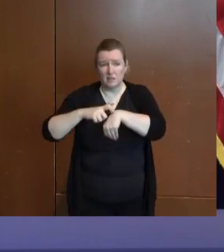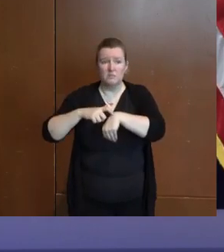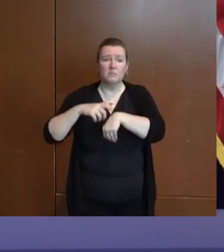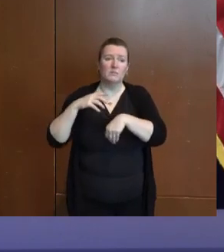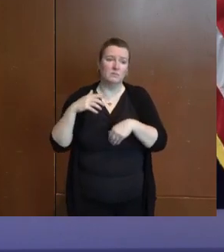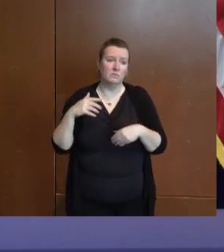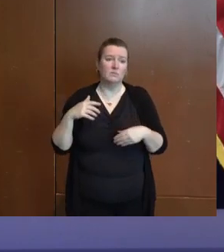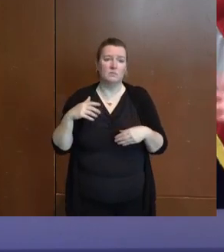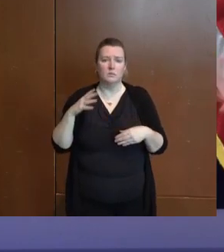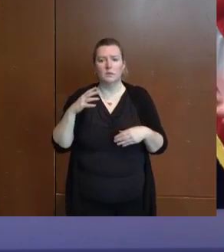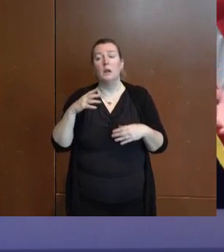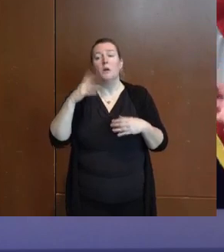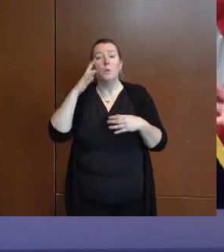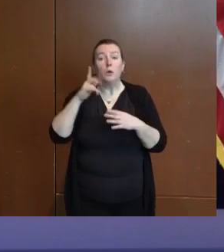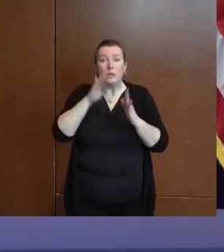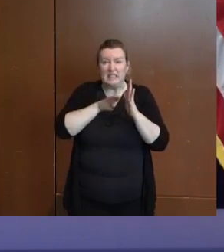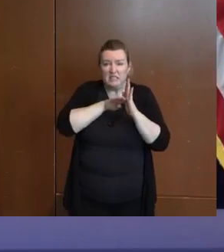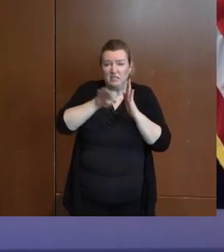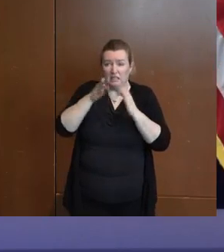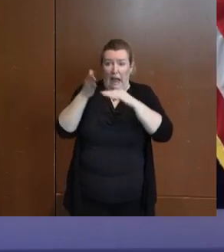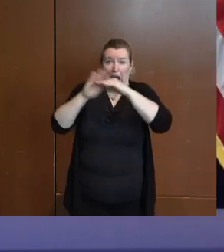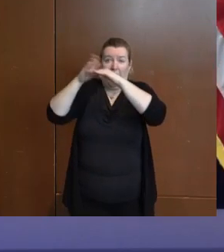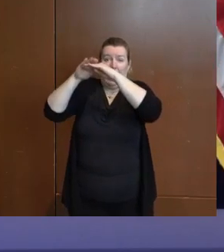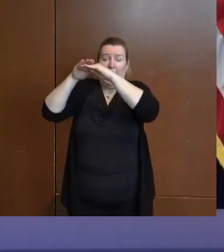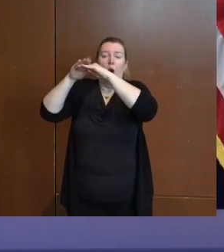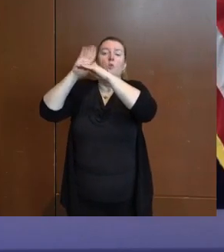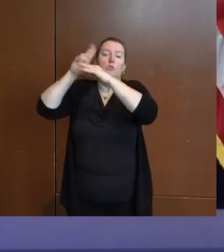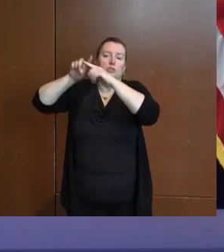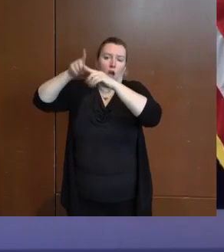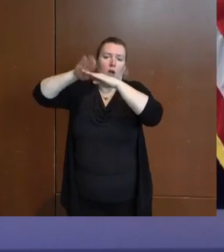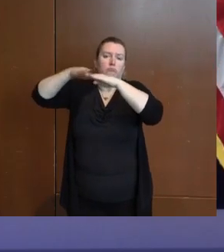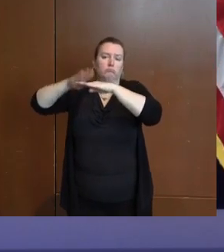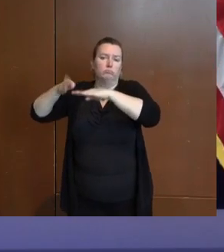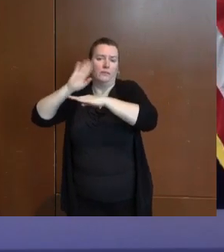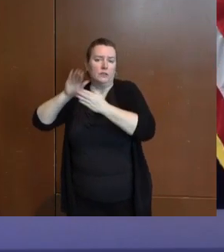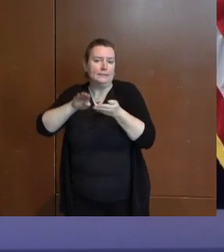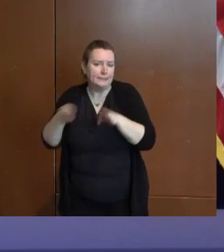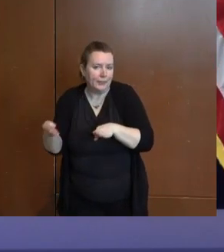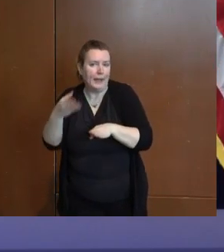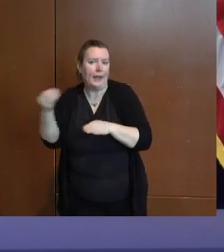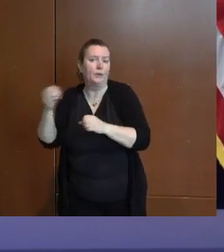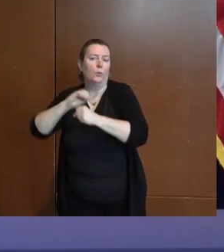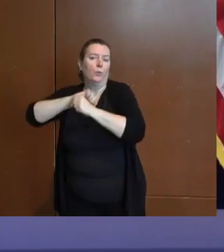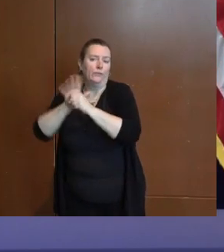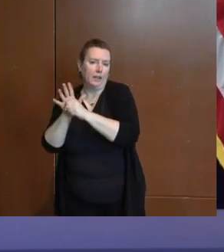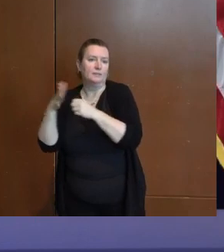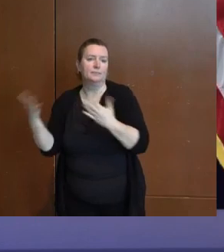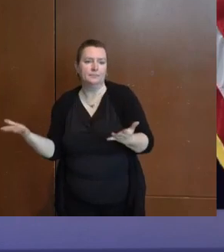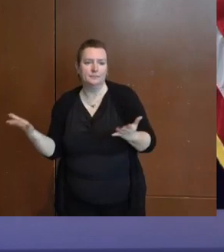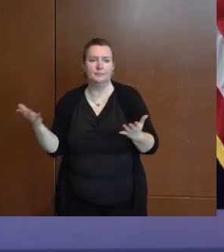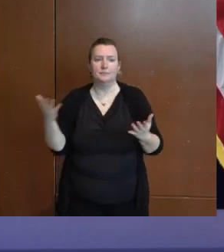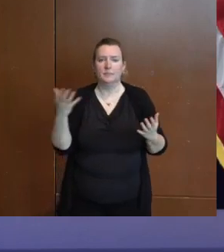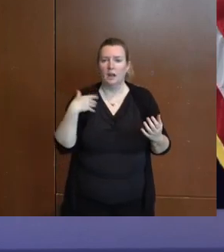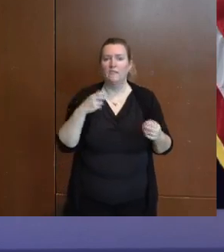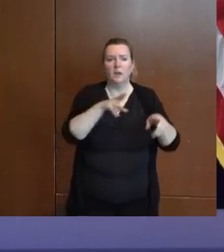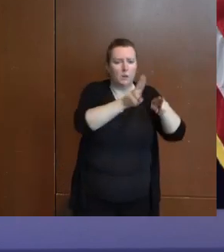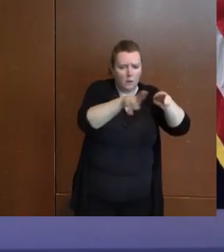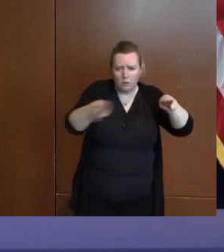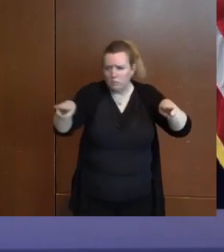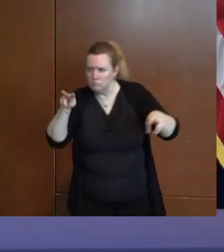curve. We will have gotten the capacity in our healthcare system sufficient enough to deal with the cases that we have, and we will